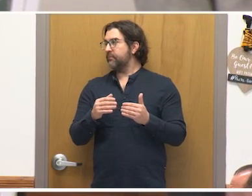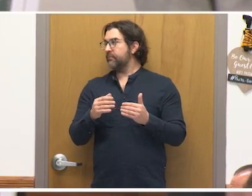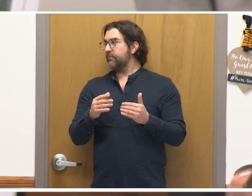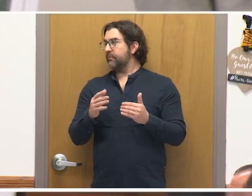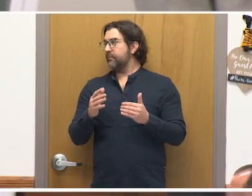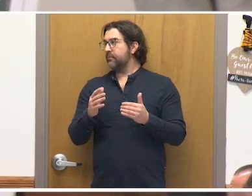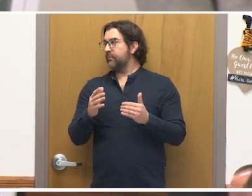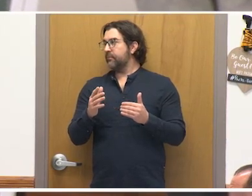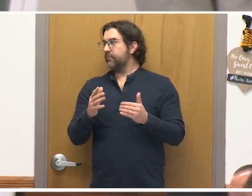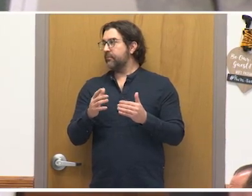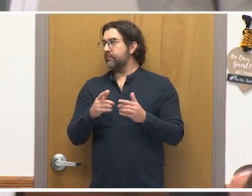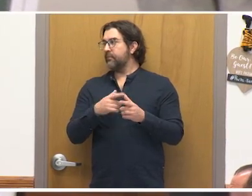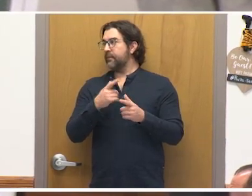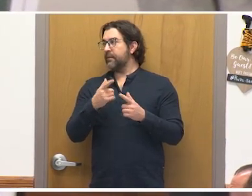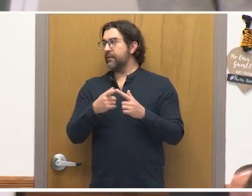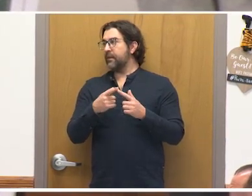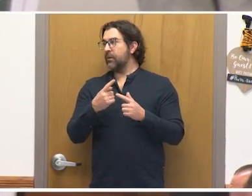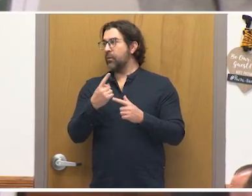yeah.